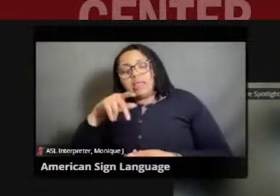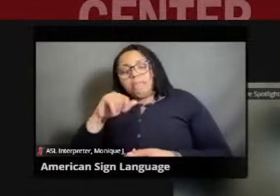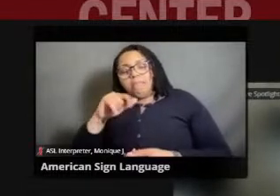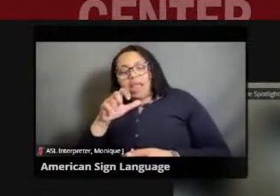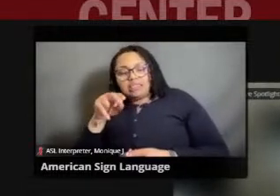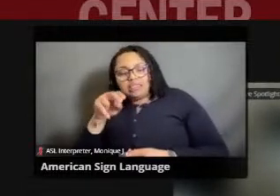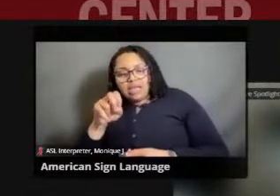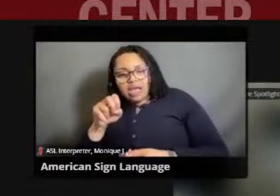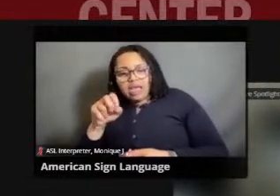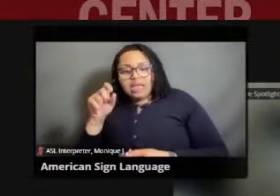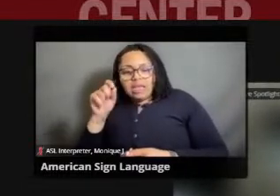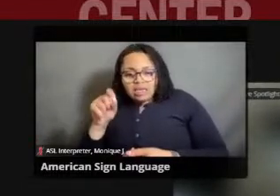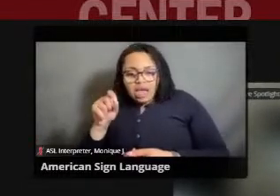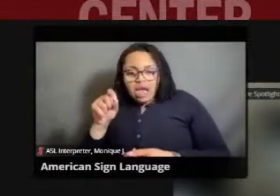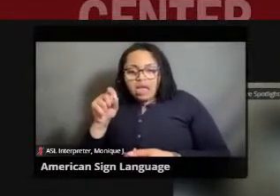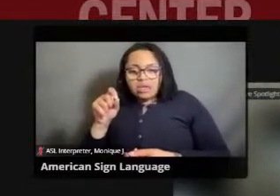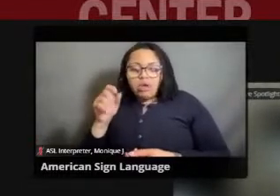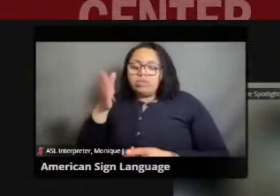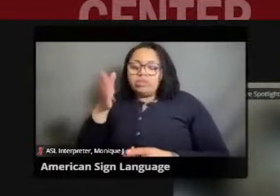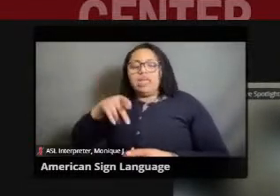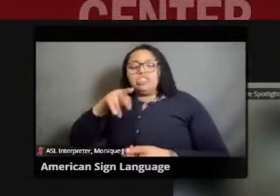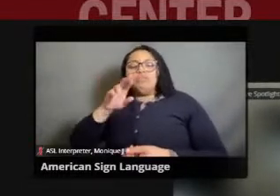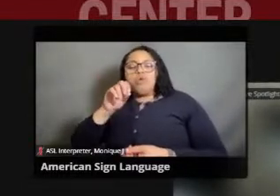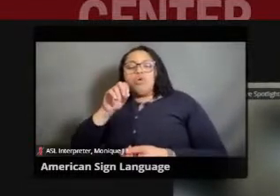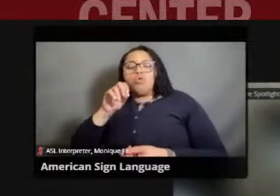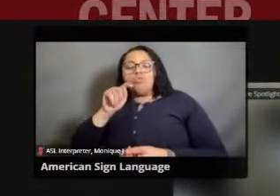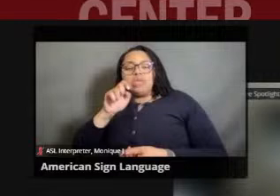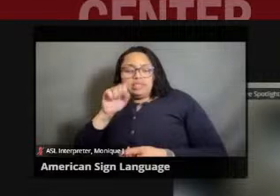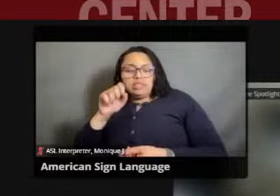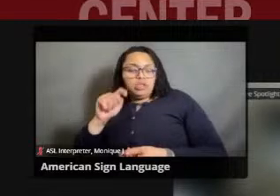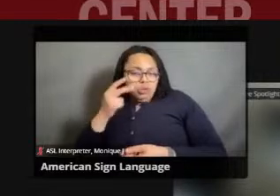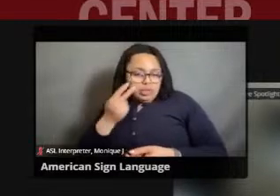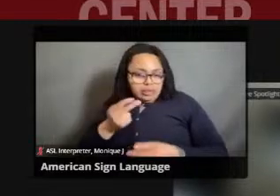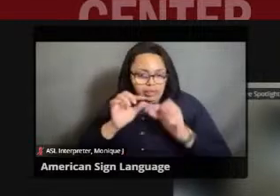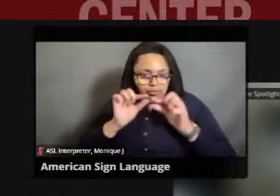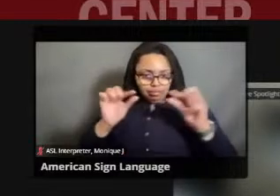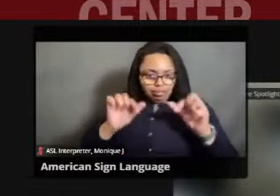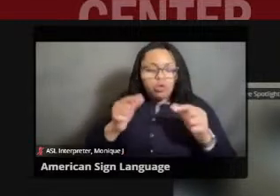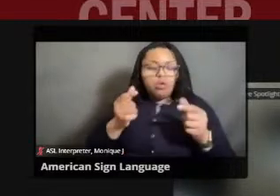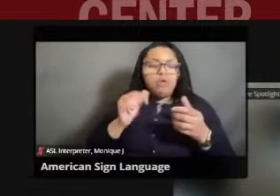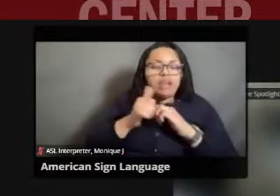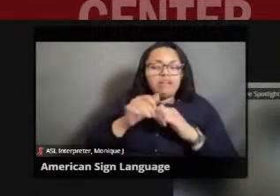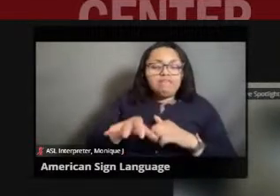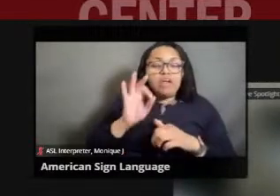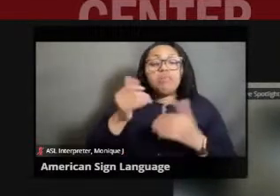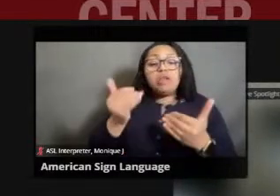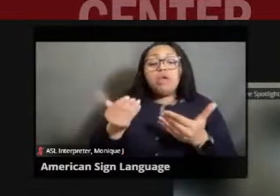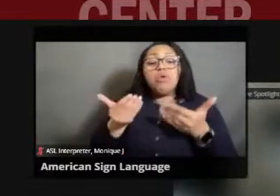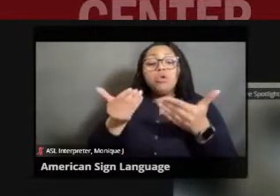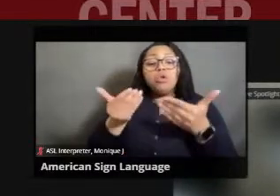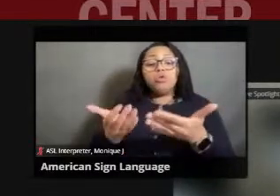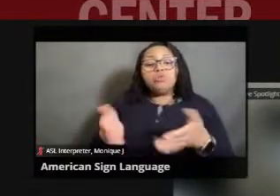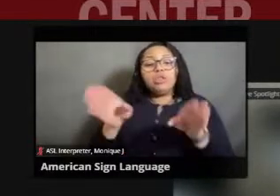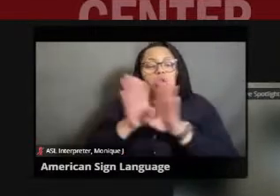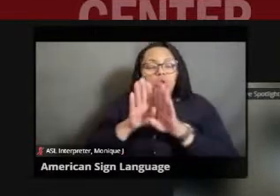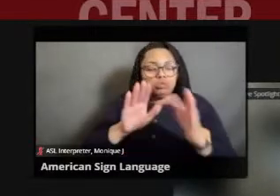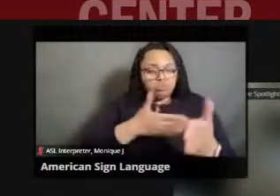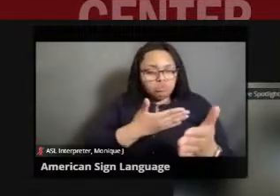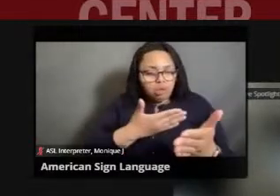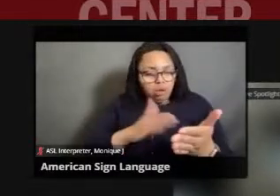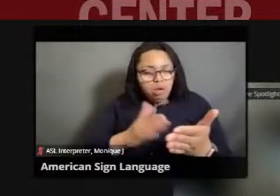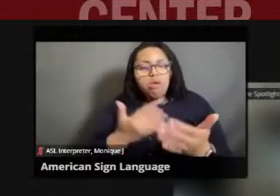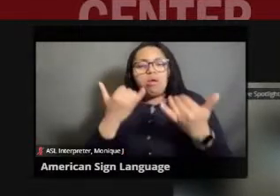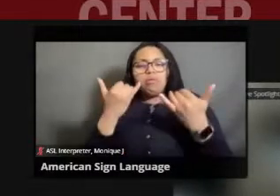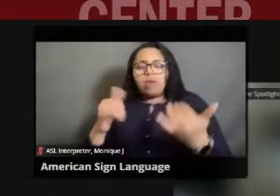And so thank you all again for joining. We're going to move into our closing song, and we'll